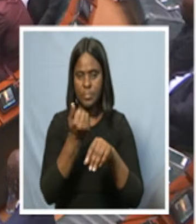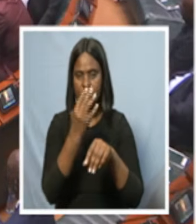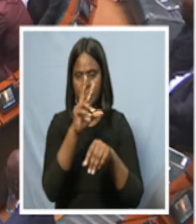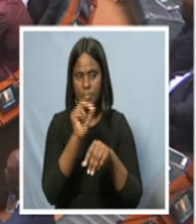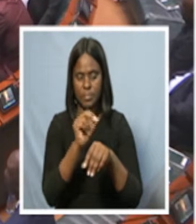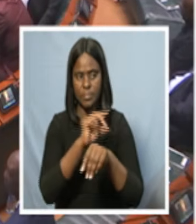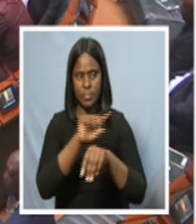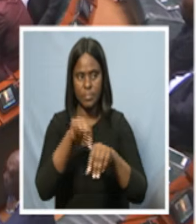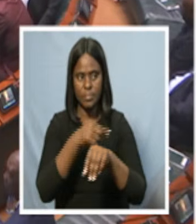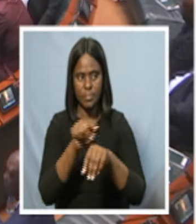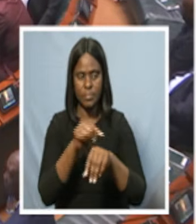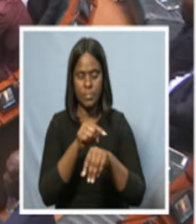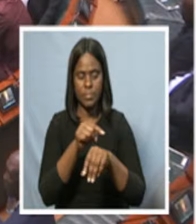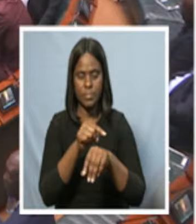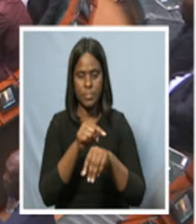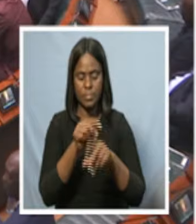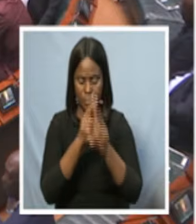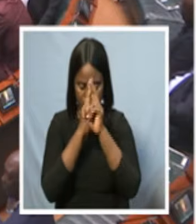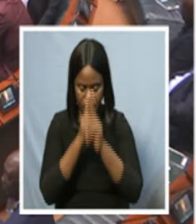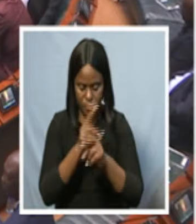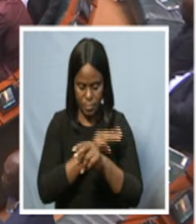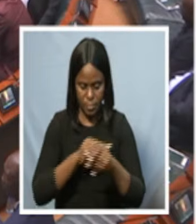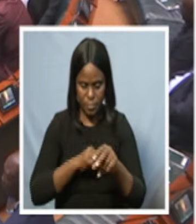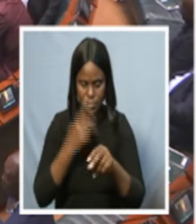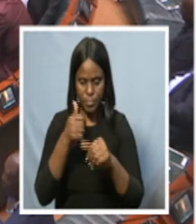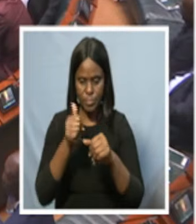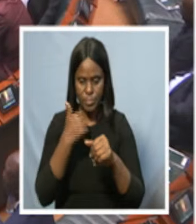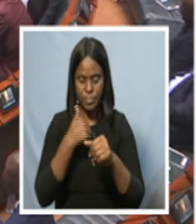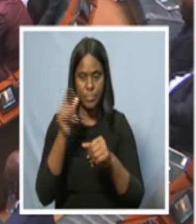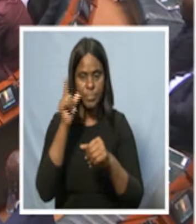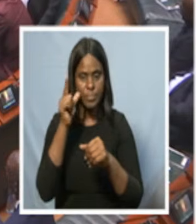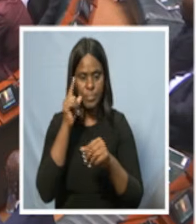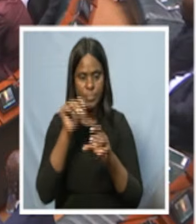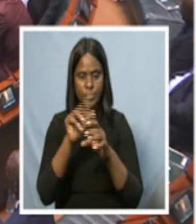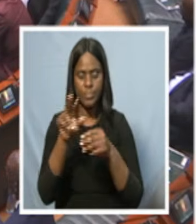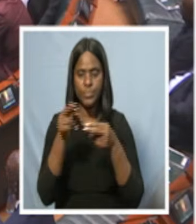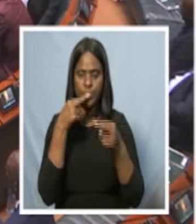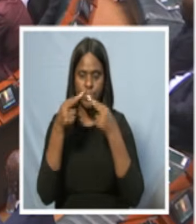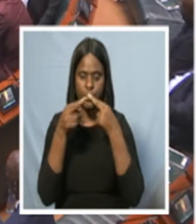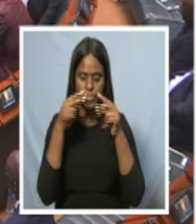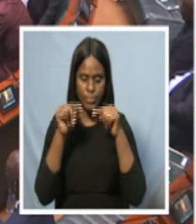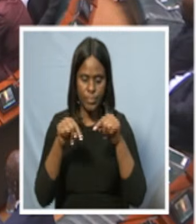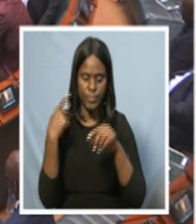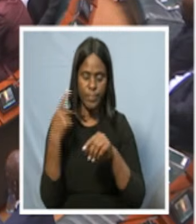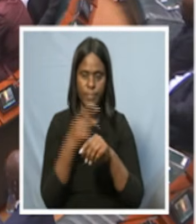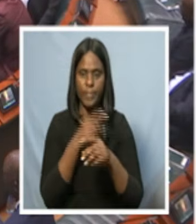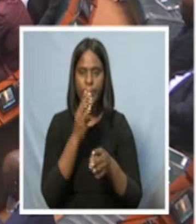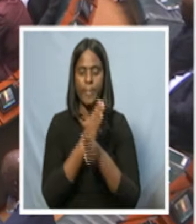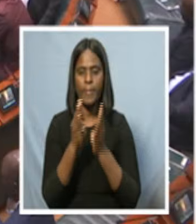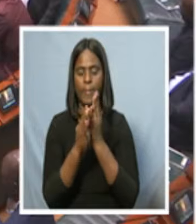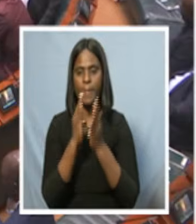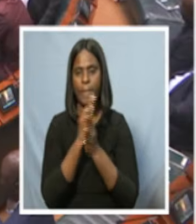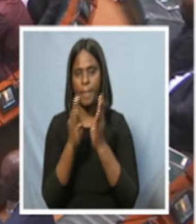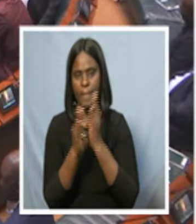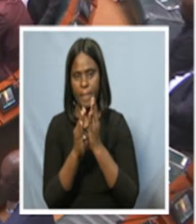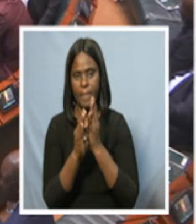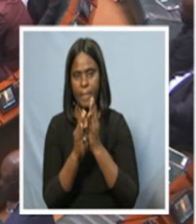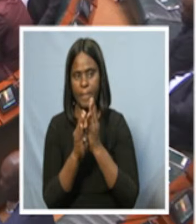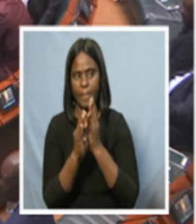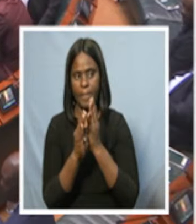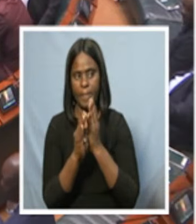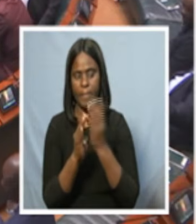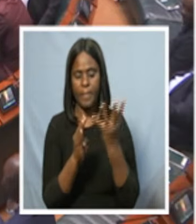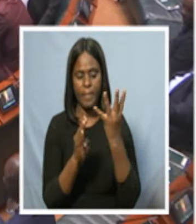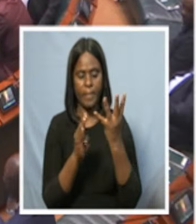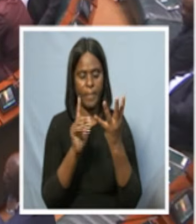14:30 hours. Honorable members will have their lunch in the restaurant here at Parliament buildings.